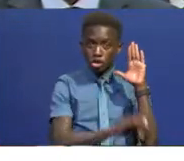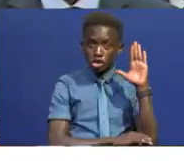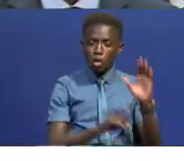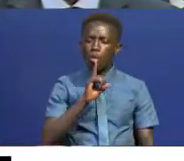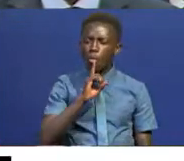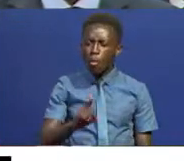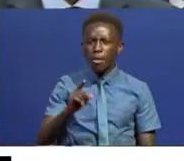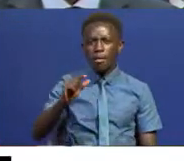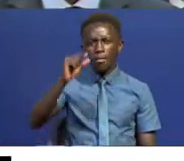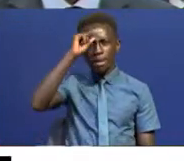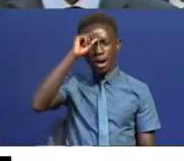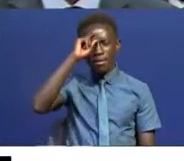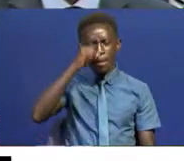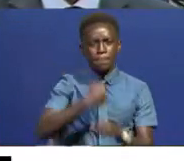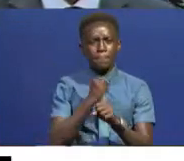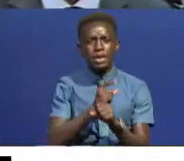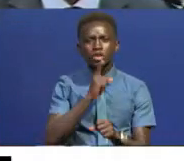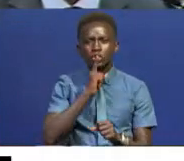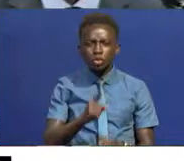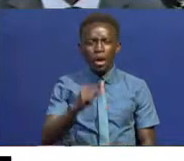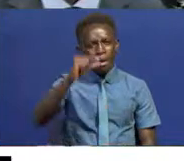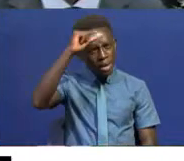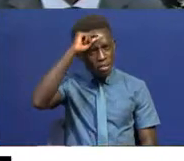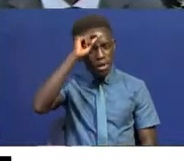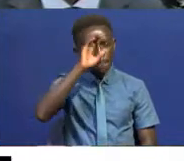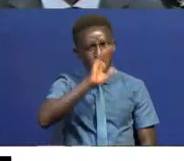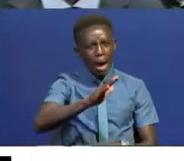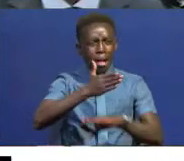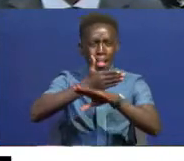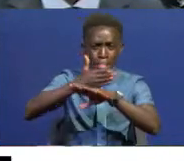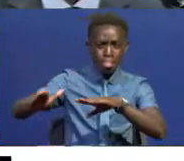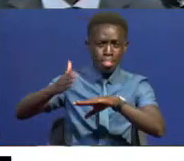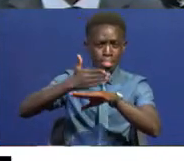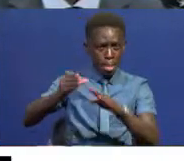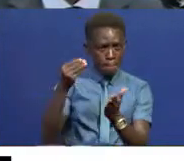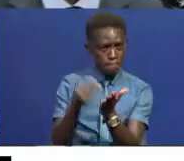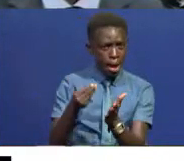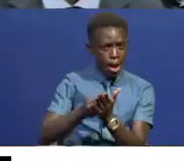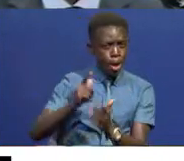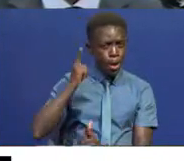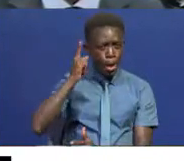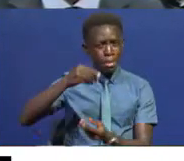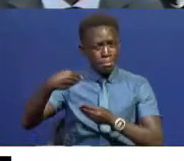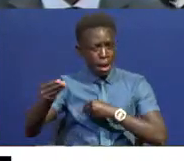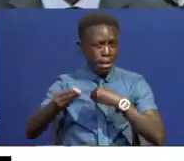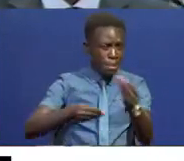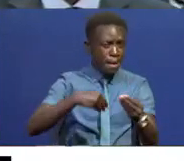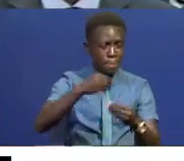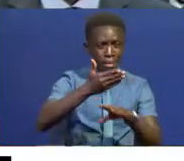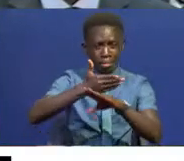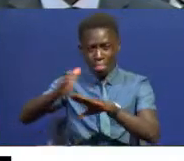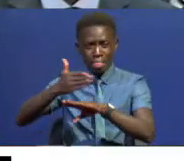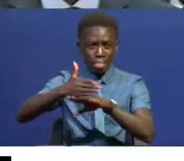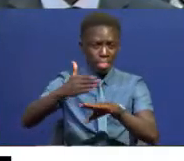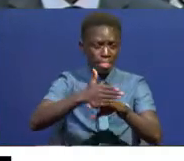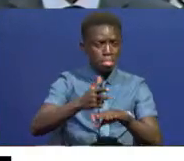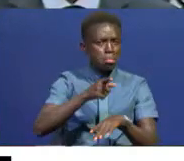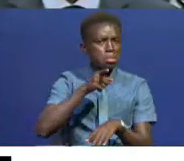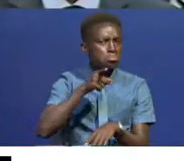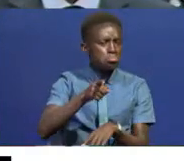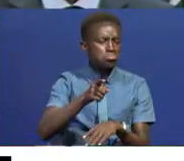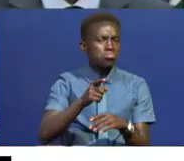that public expenditure promotes the equitable resource and development of the